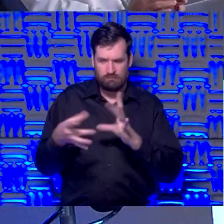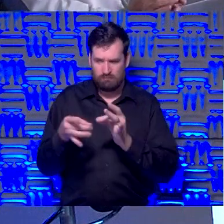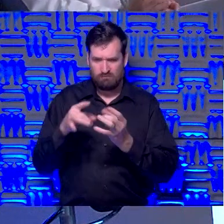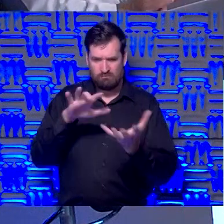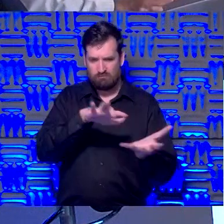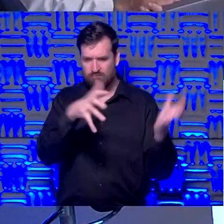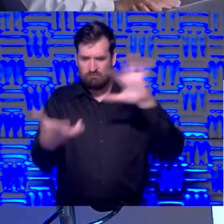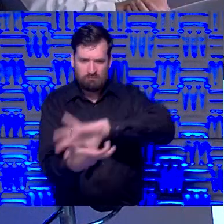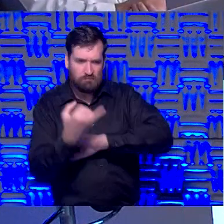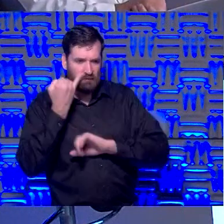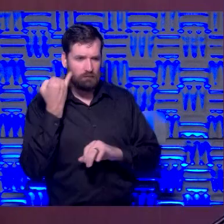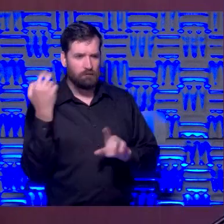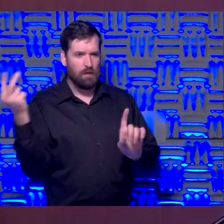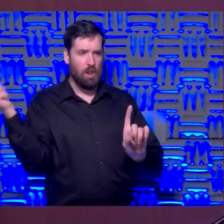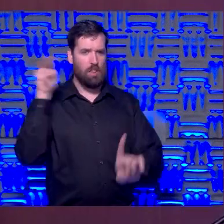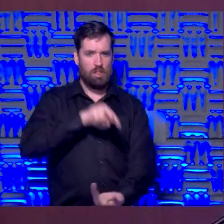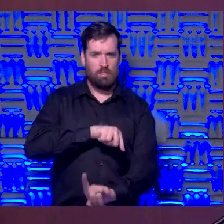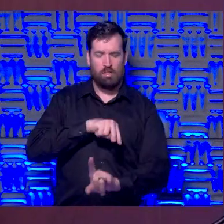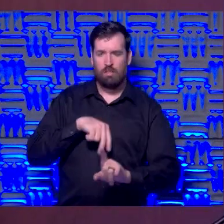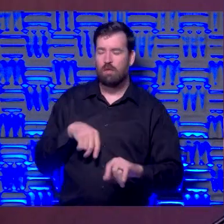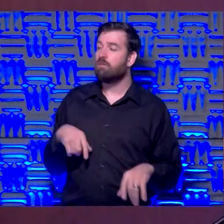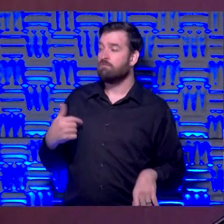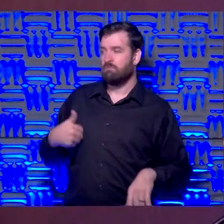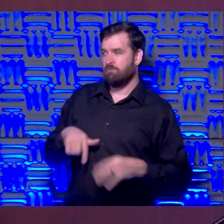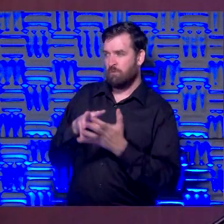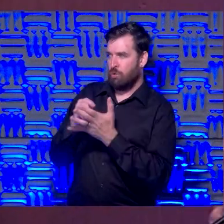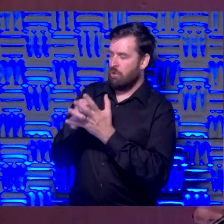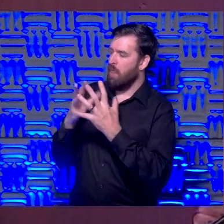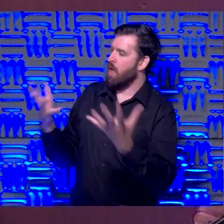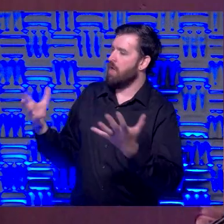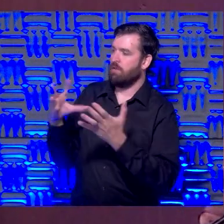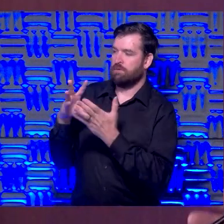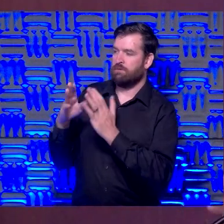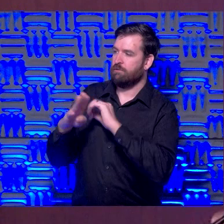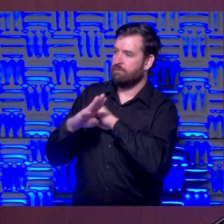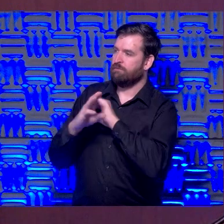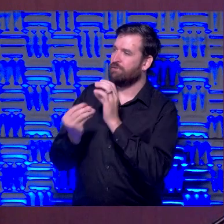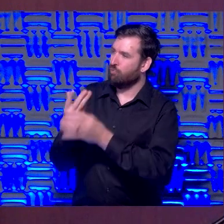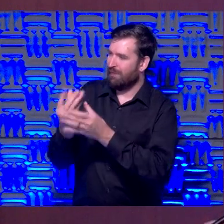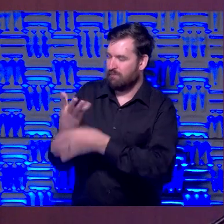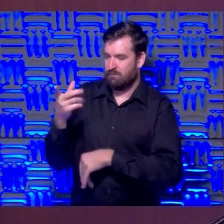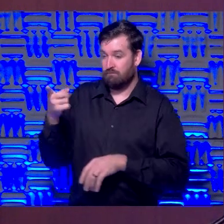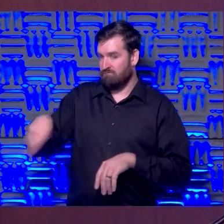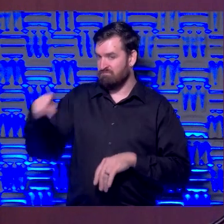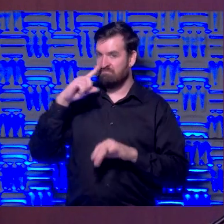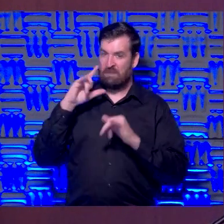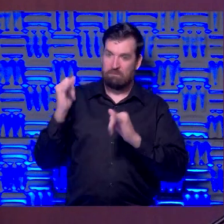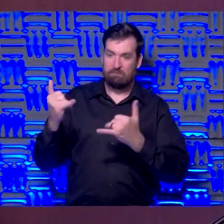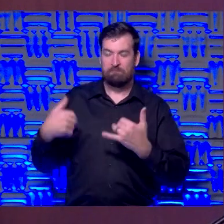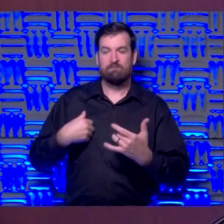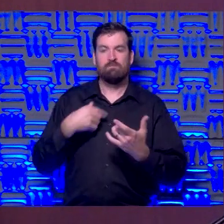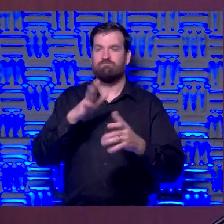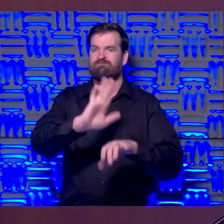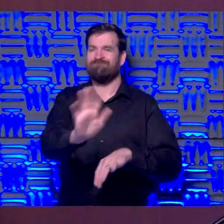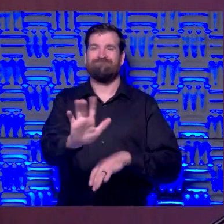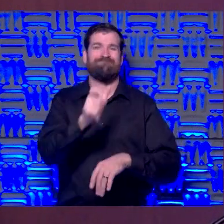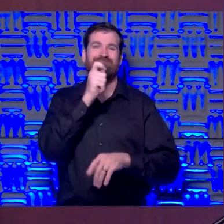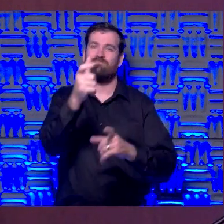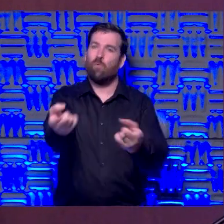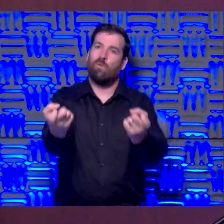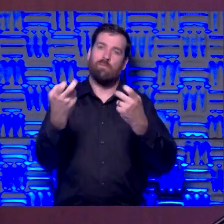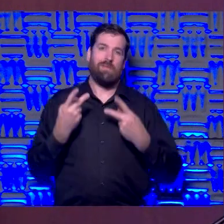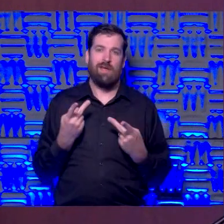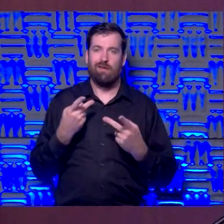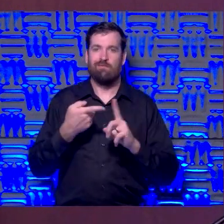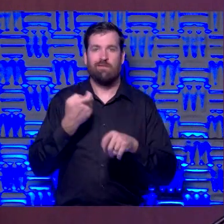side Well, of thinking, gosh, what happened to if them? you look at, we learned a lot through the spring, just as you all did. We told everybody not to come back from spring break.